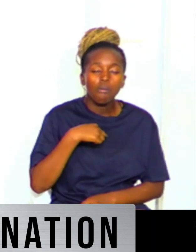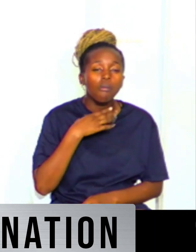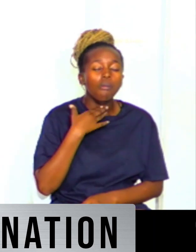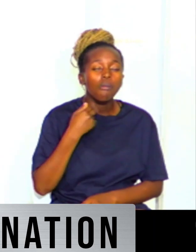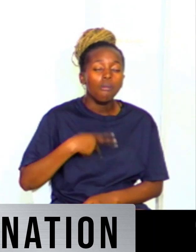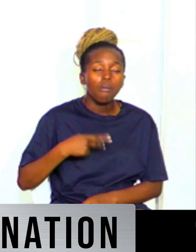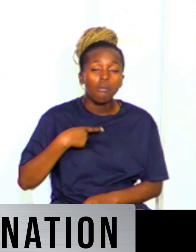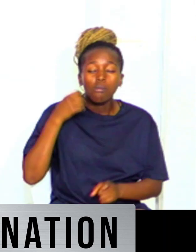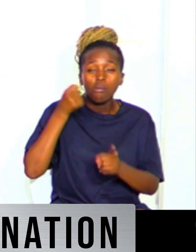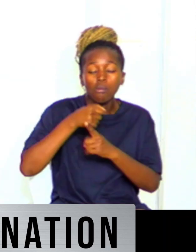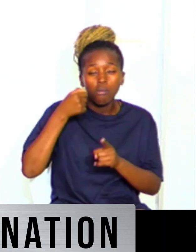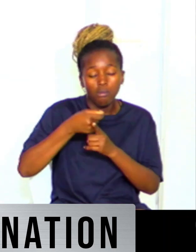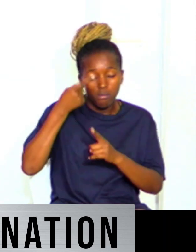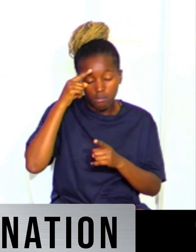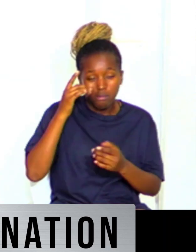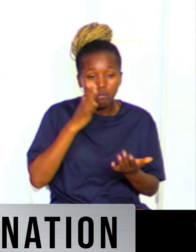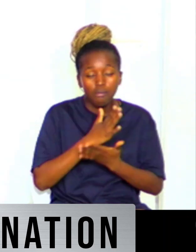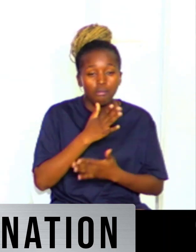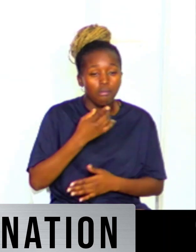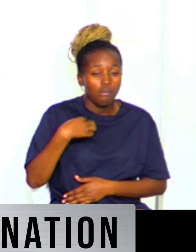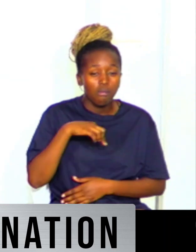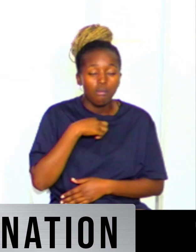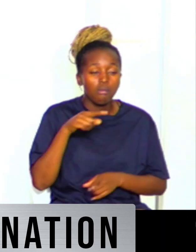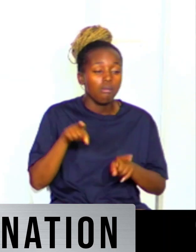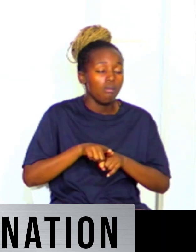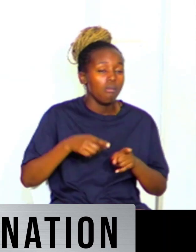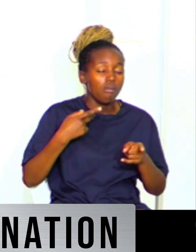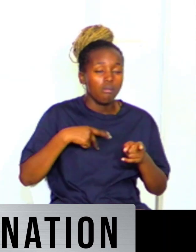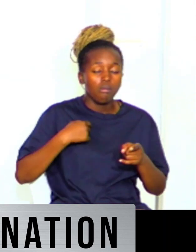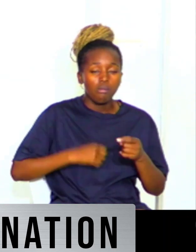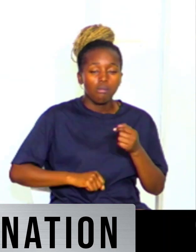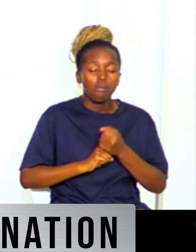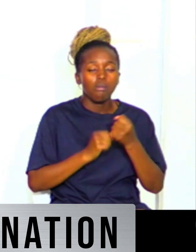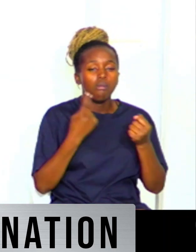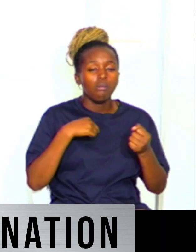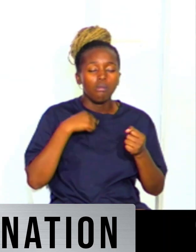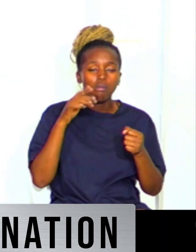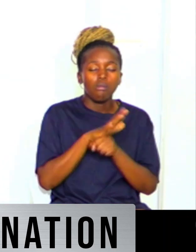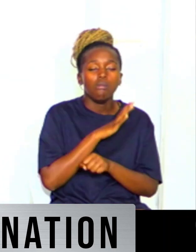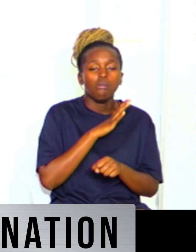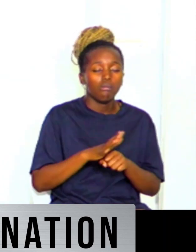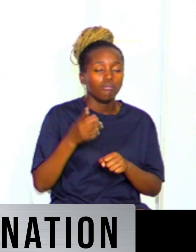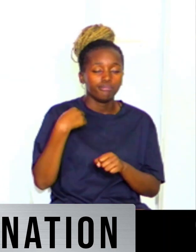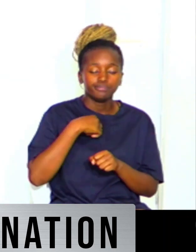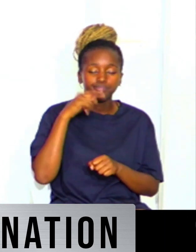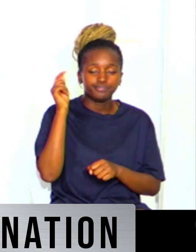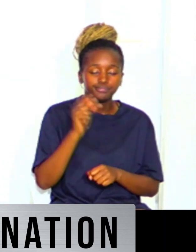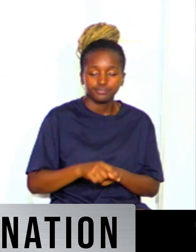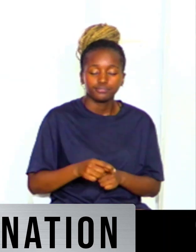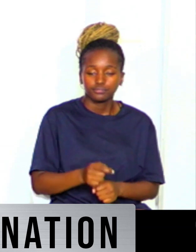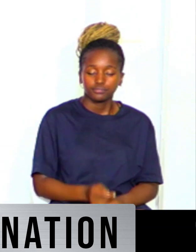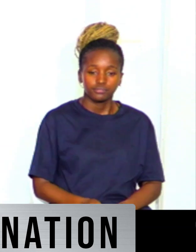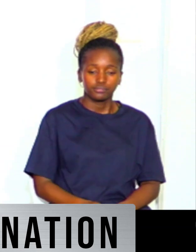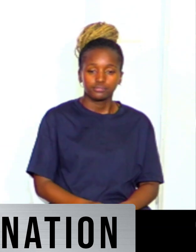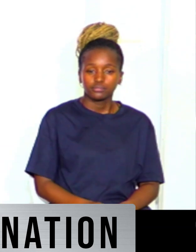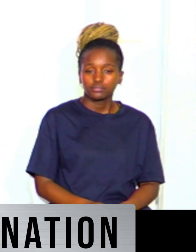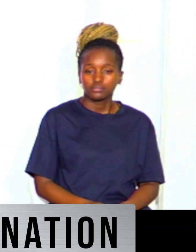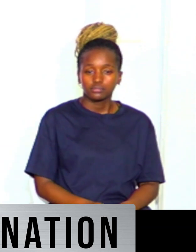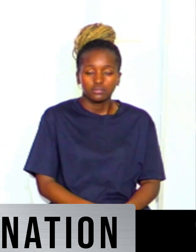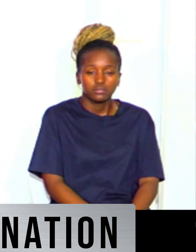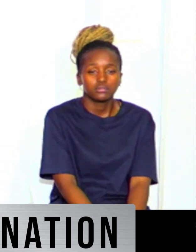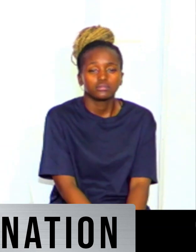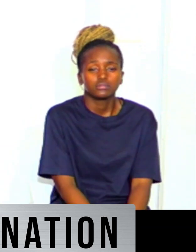for our right. We need people to stand with us. Yes. We have to. Yeah. Because when you see that, I think